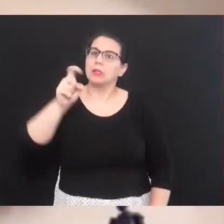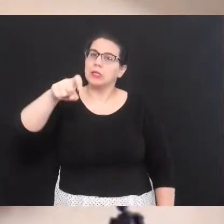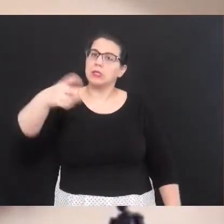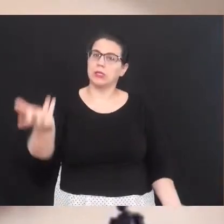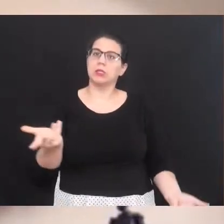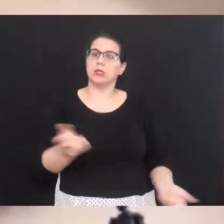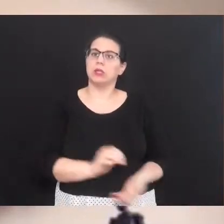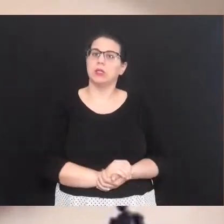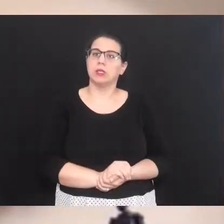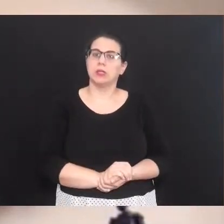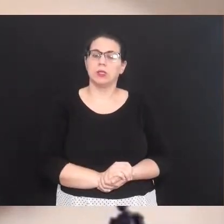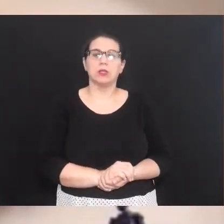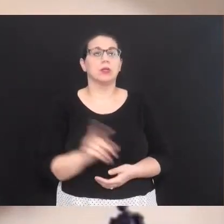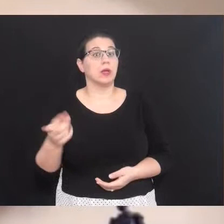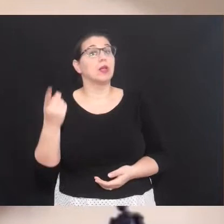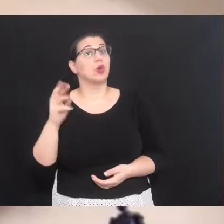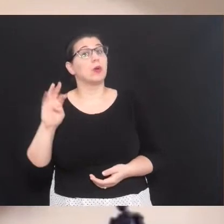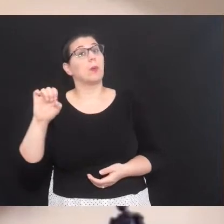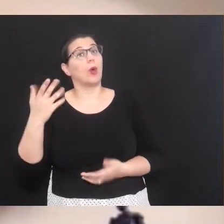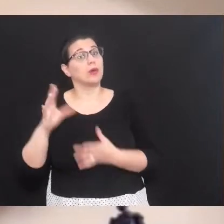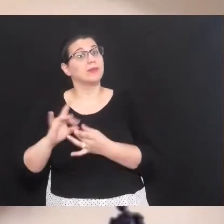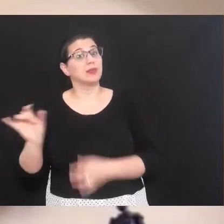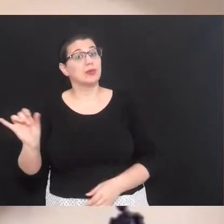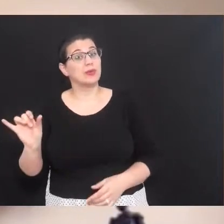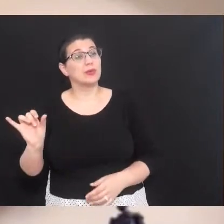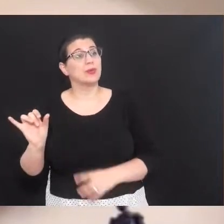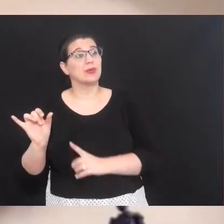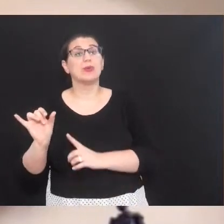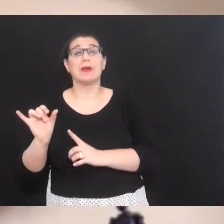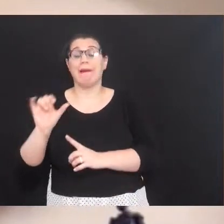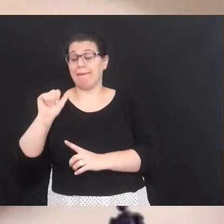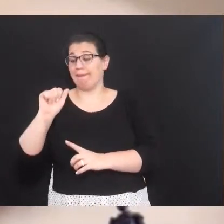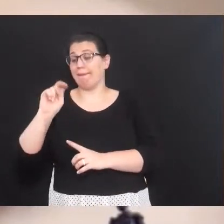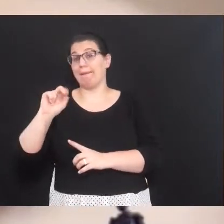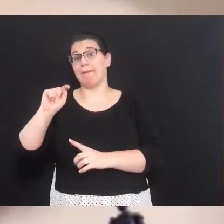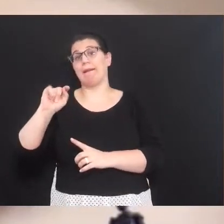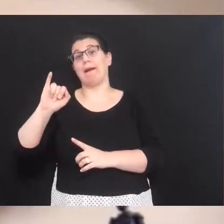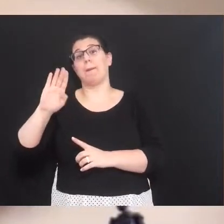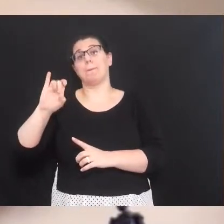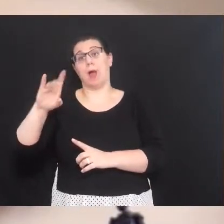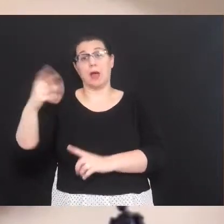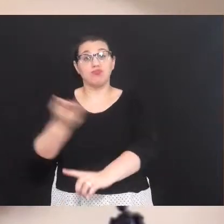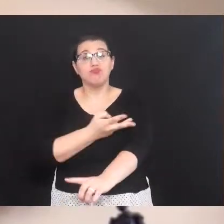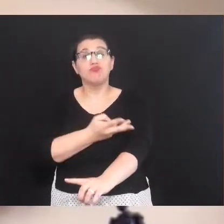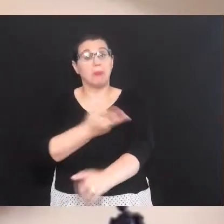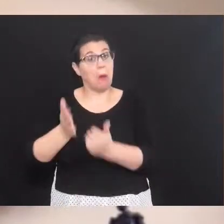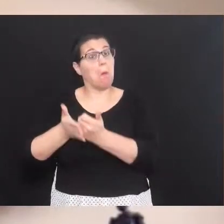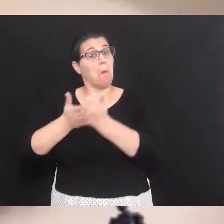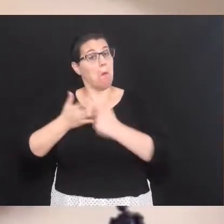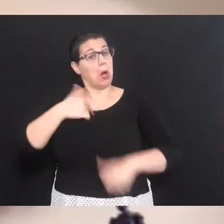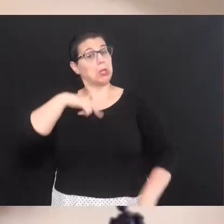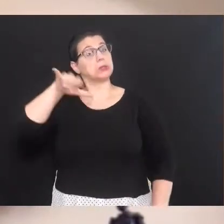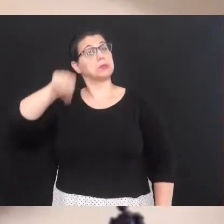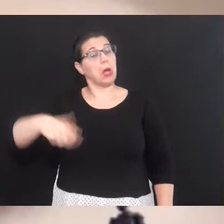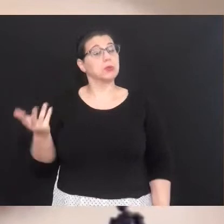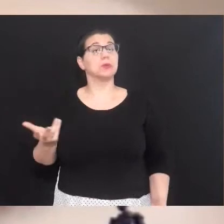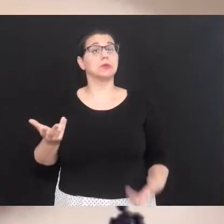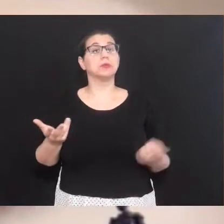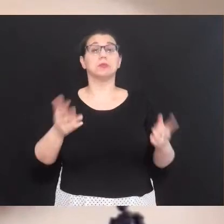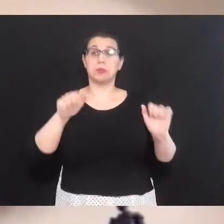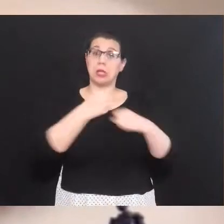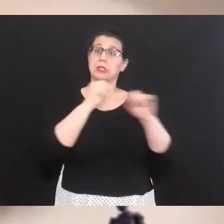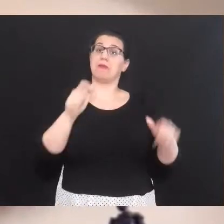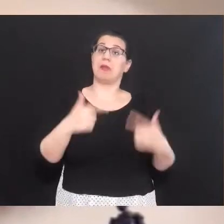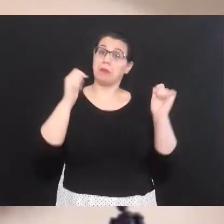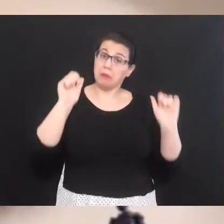as Dr. Marsha has pointed out, while the antibodies are helpful to us, and as the governor said, can save lives, there